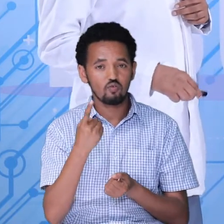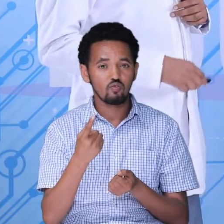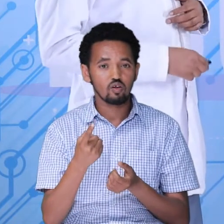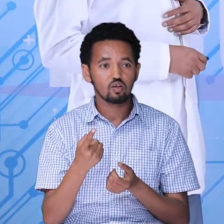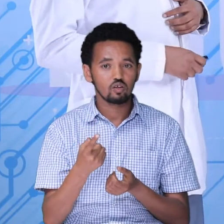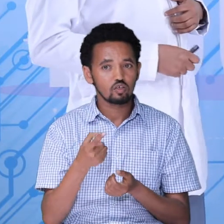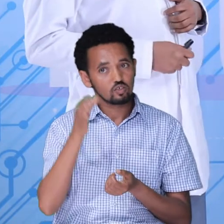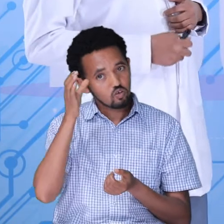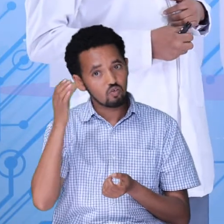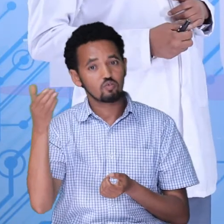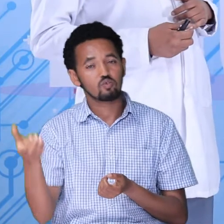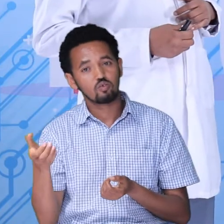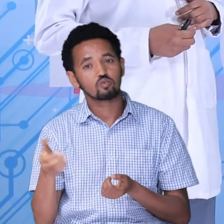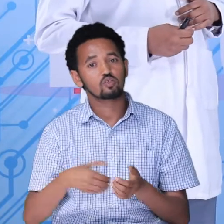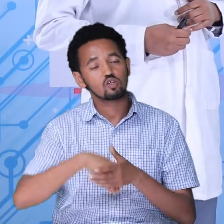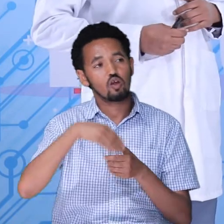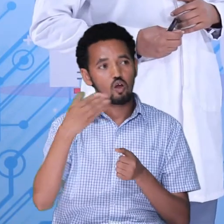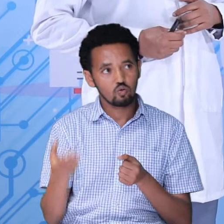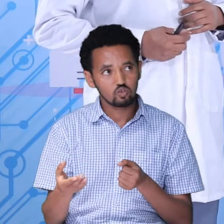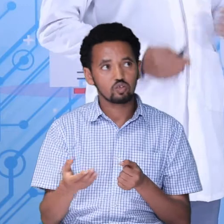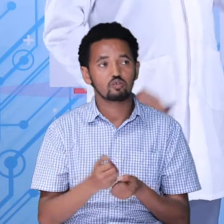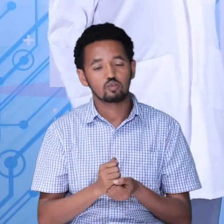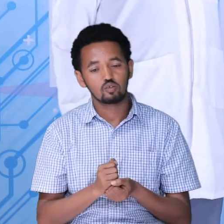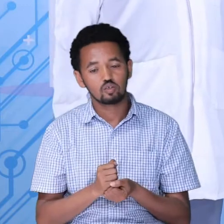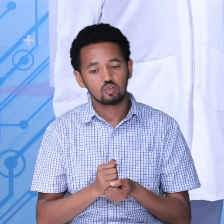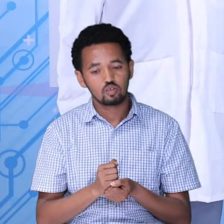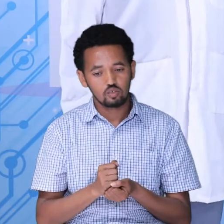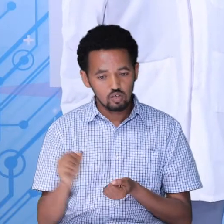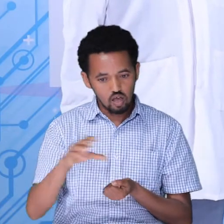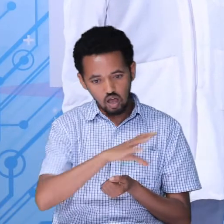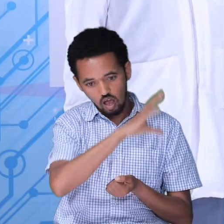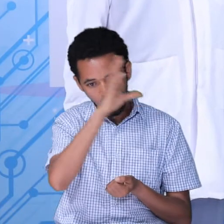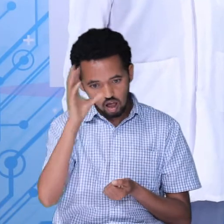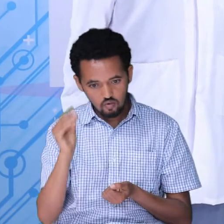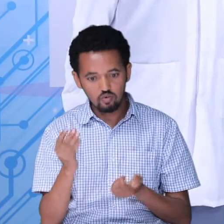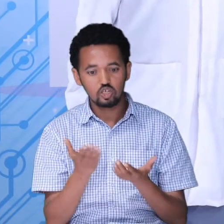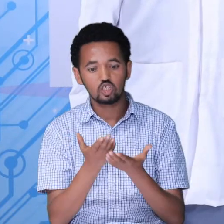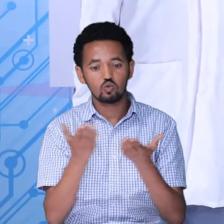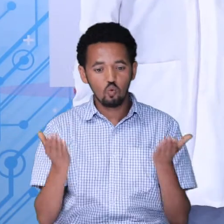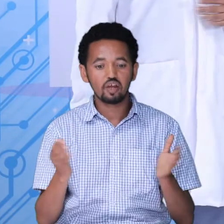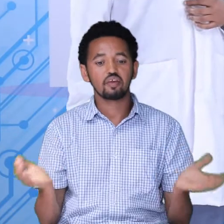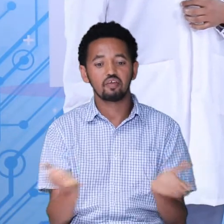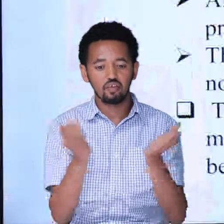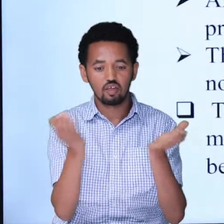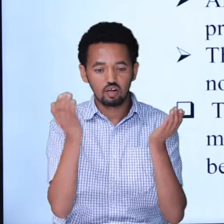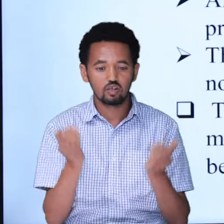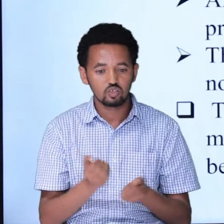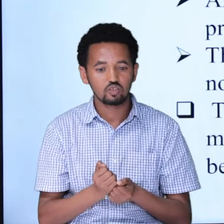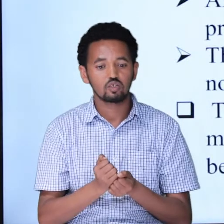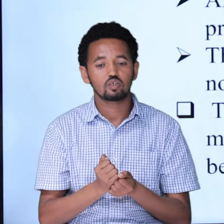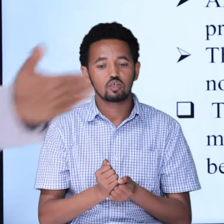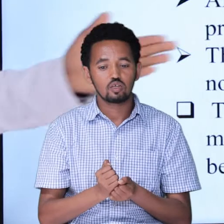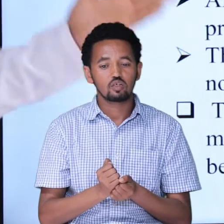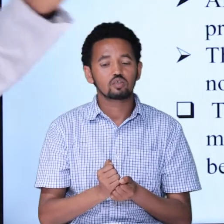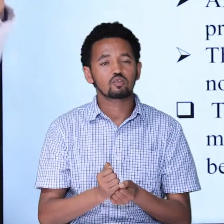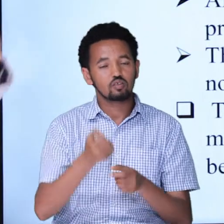the continent. Throughout colonial period, Africans were encouraged only to produce raw